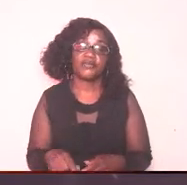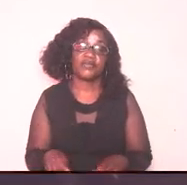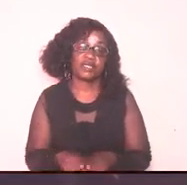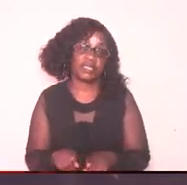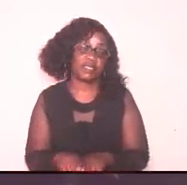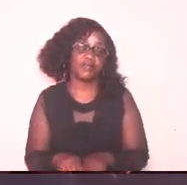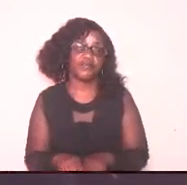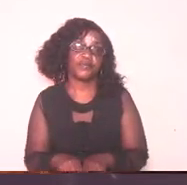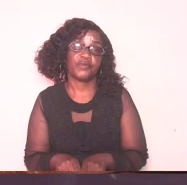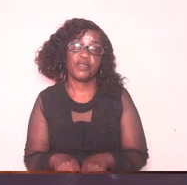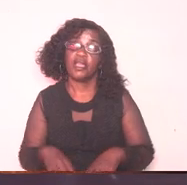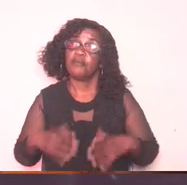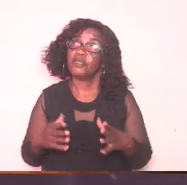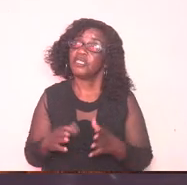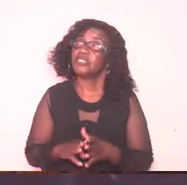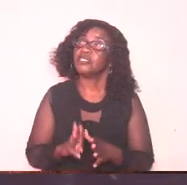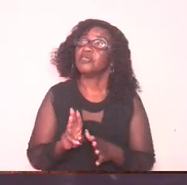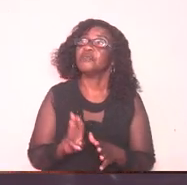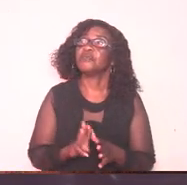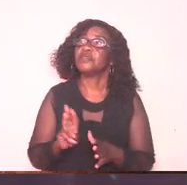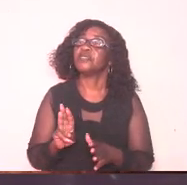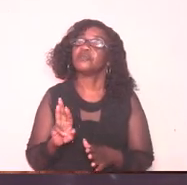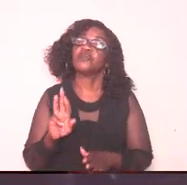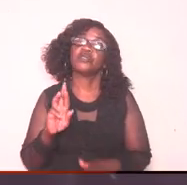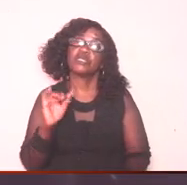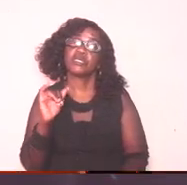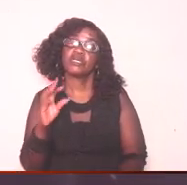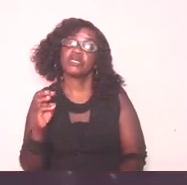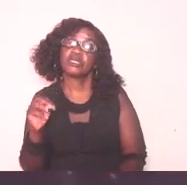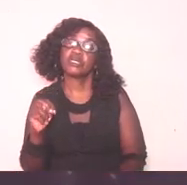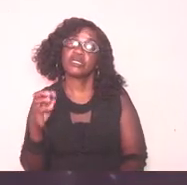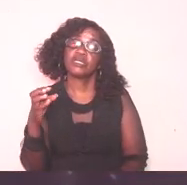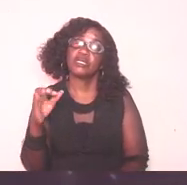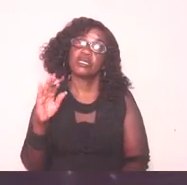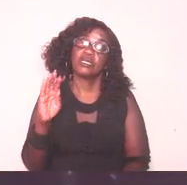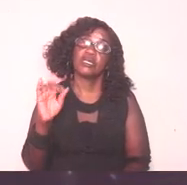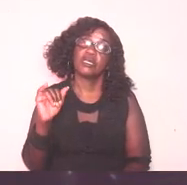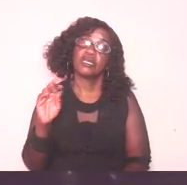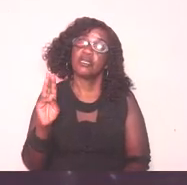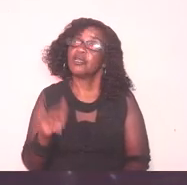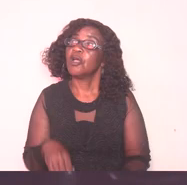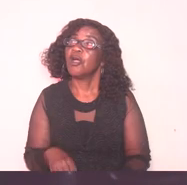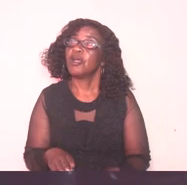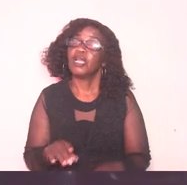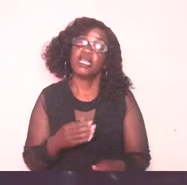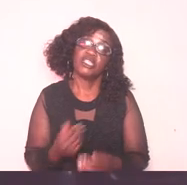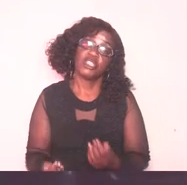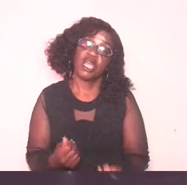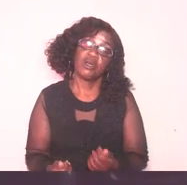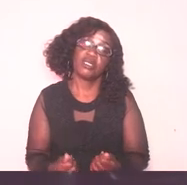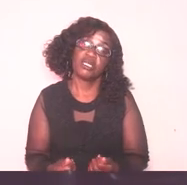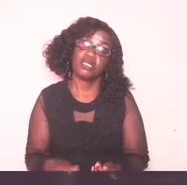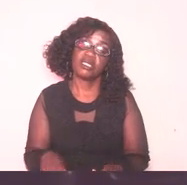address fundamental principles that could actually take this debate somewhere. First of all, we want to clarify that a child